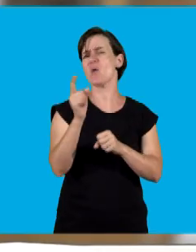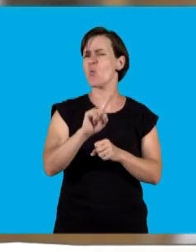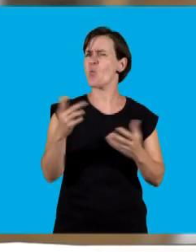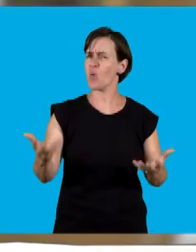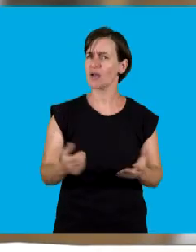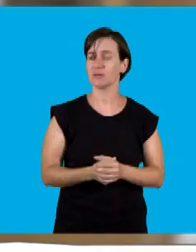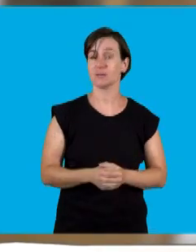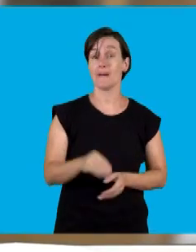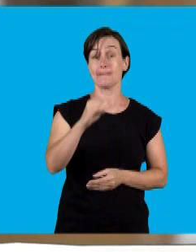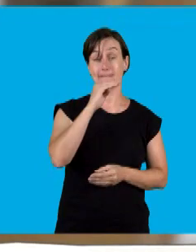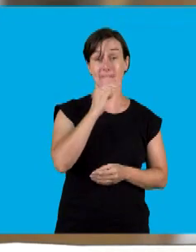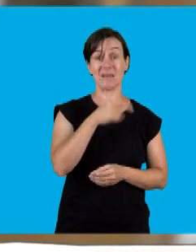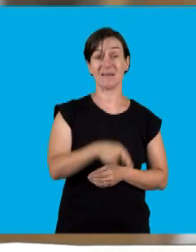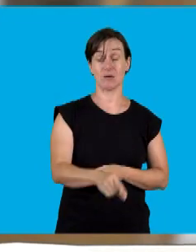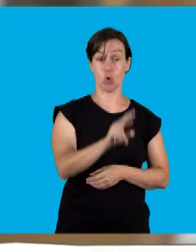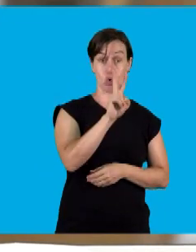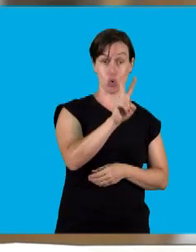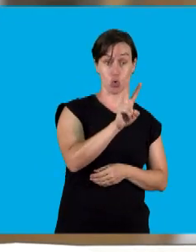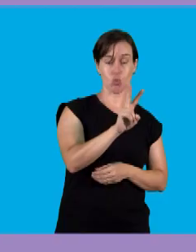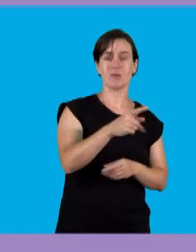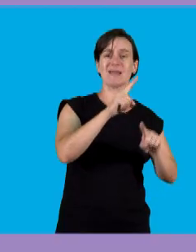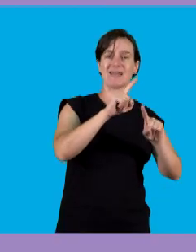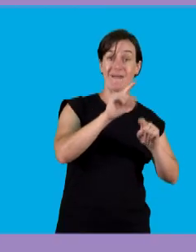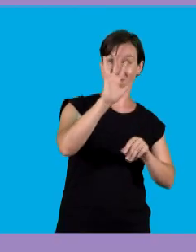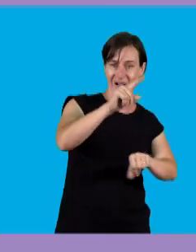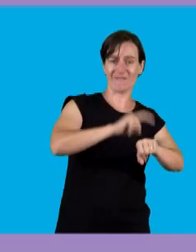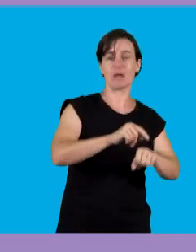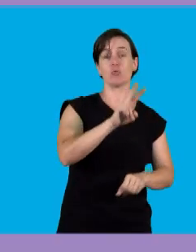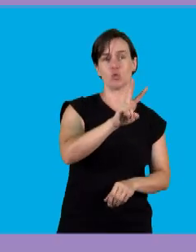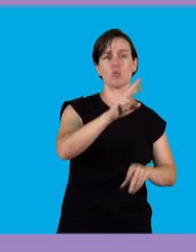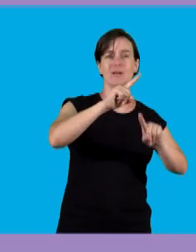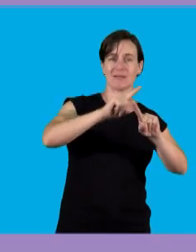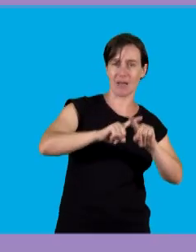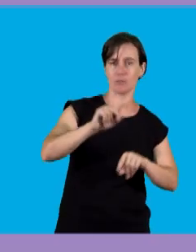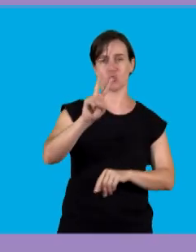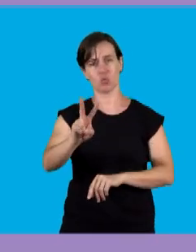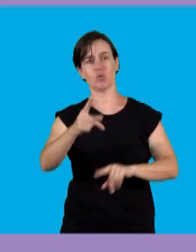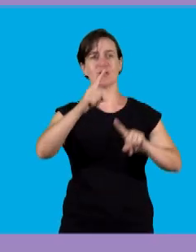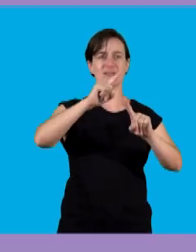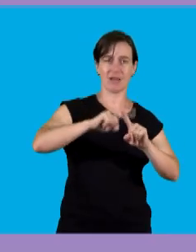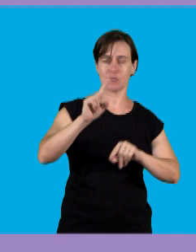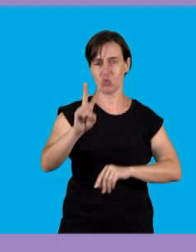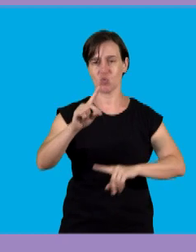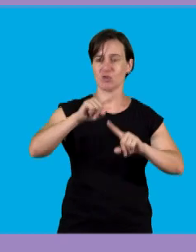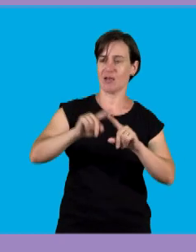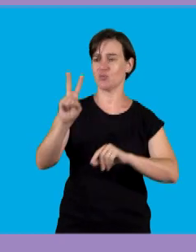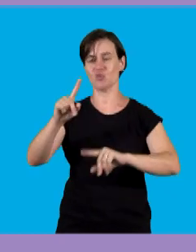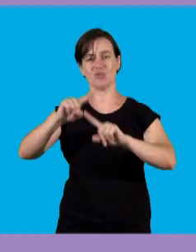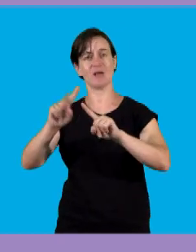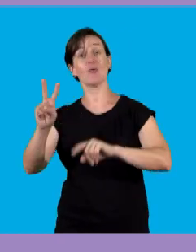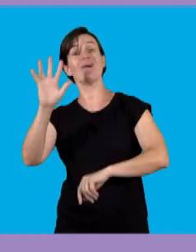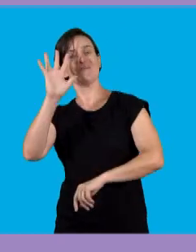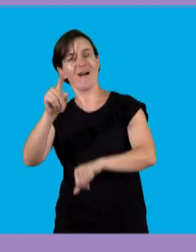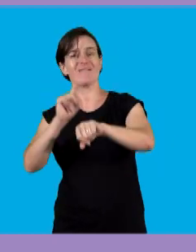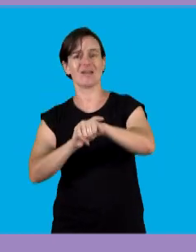2 will be expanded 5 times. So we have 2 multiplied by 2 multiplied by